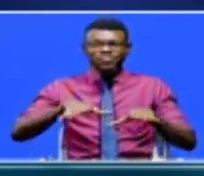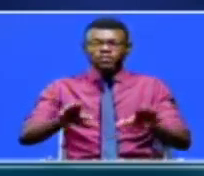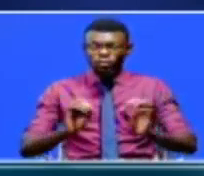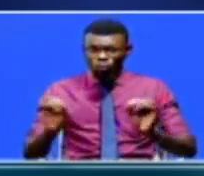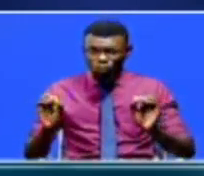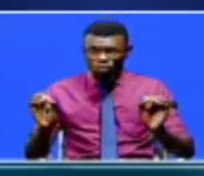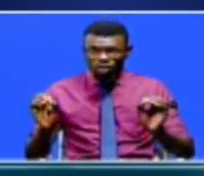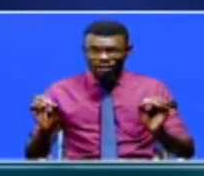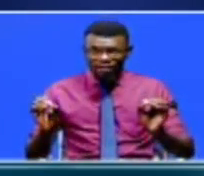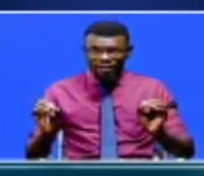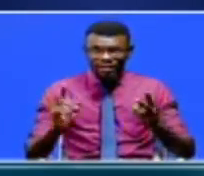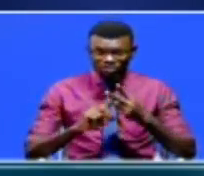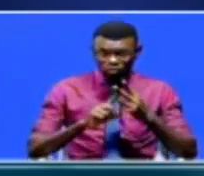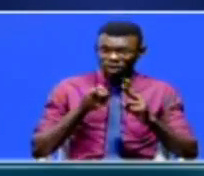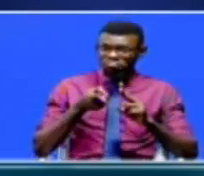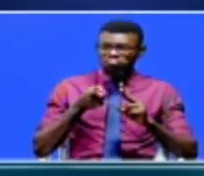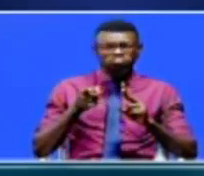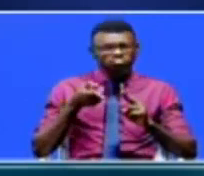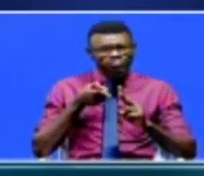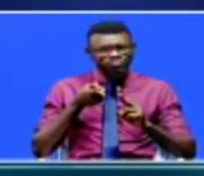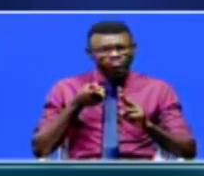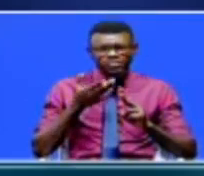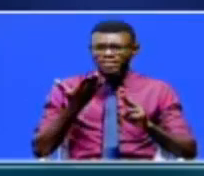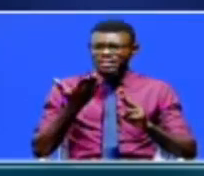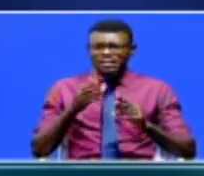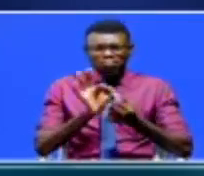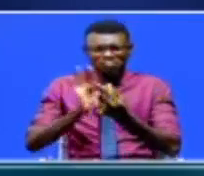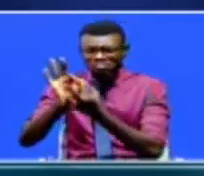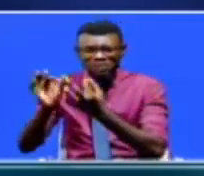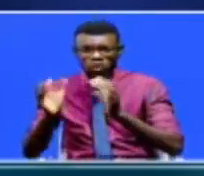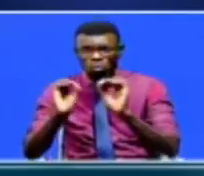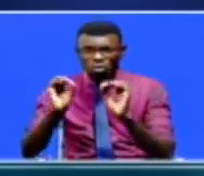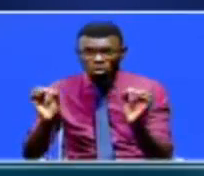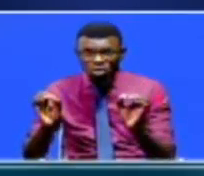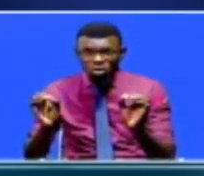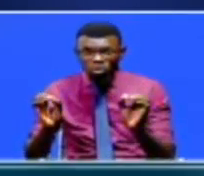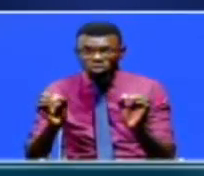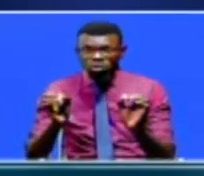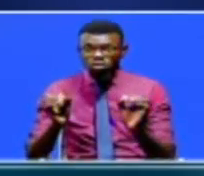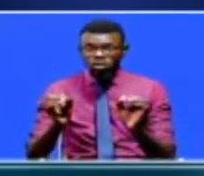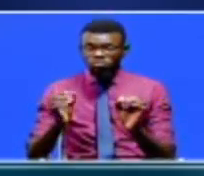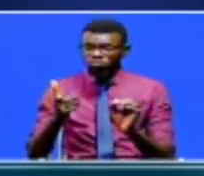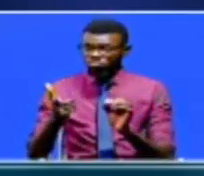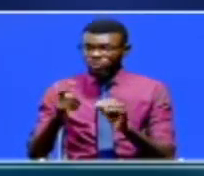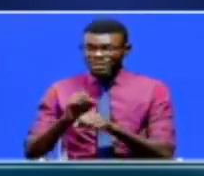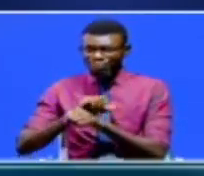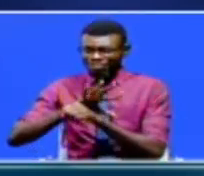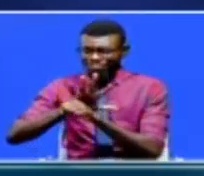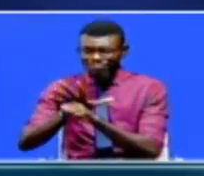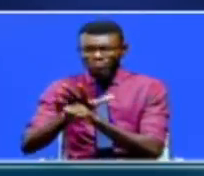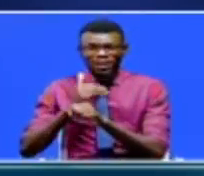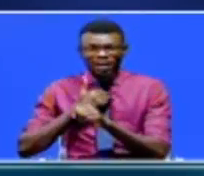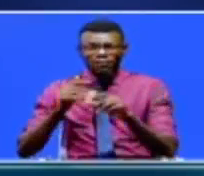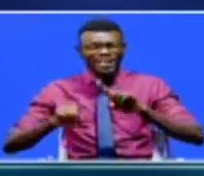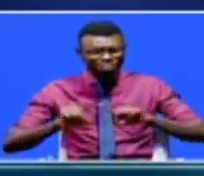Mm-hmm. Number two, these antibodies are also not specific. Coronaviruses are a group of a multiplicity